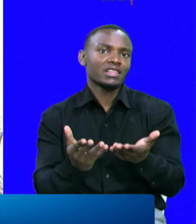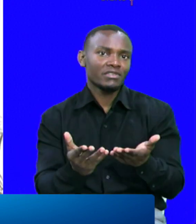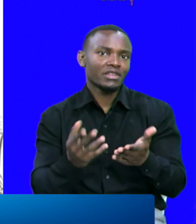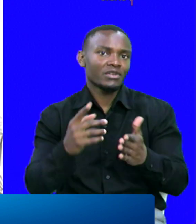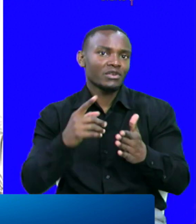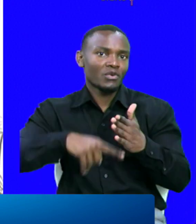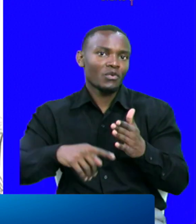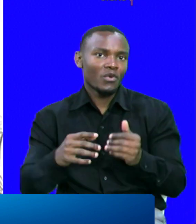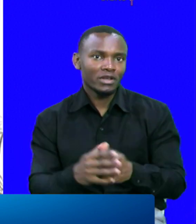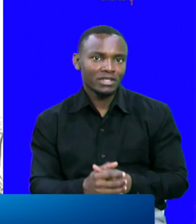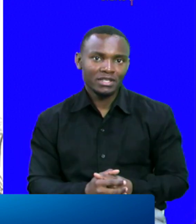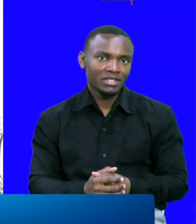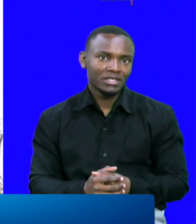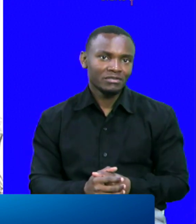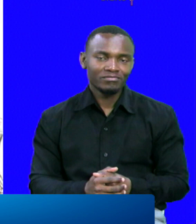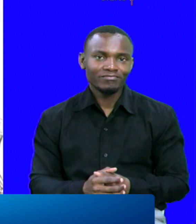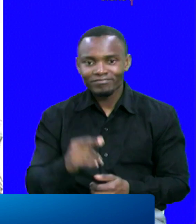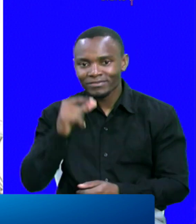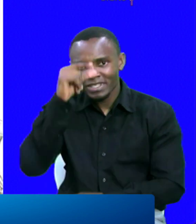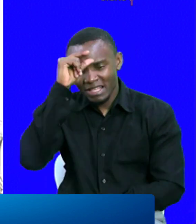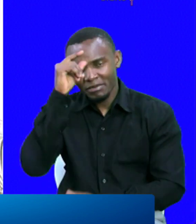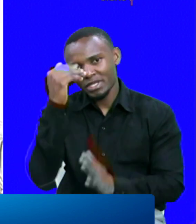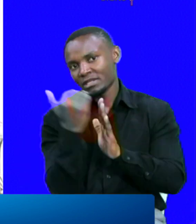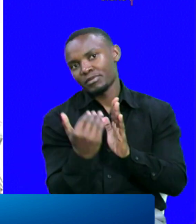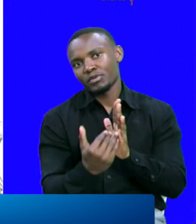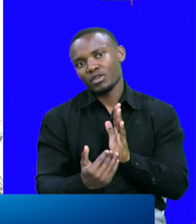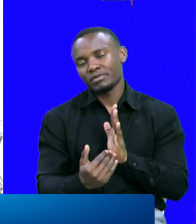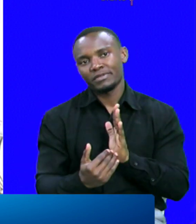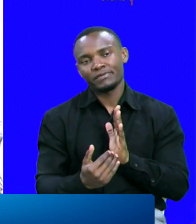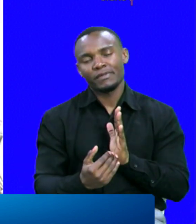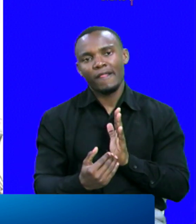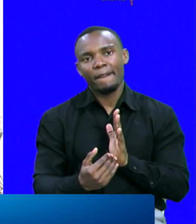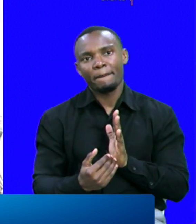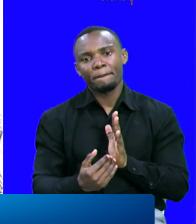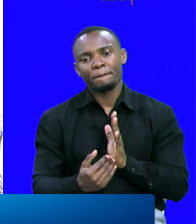innovative way of delivering